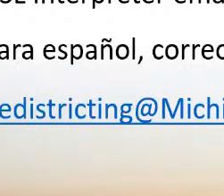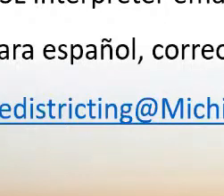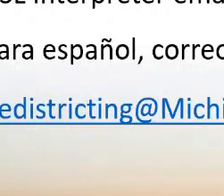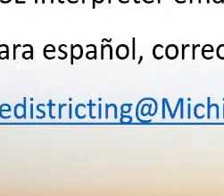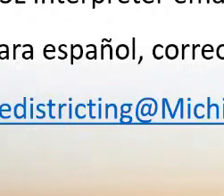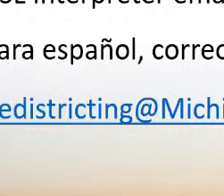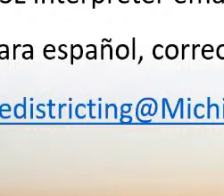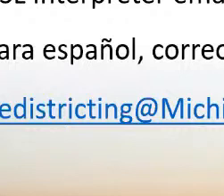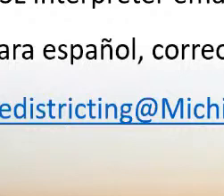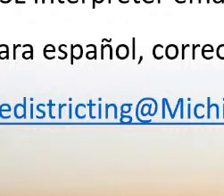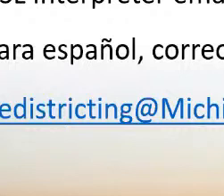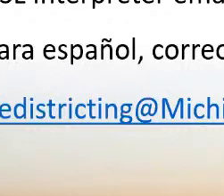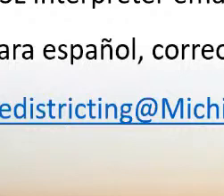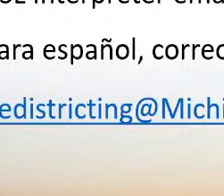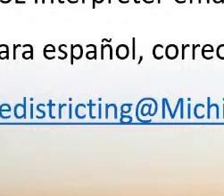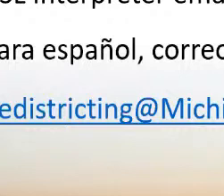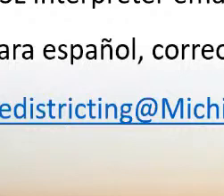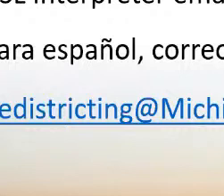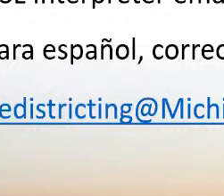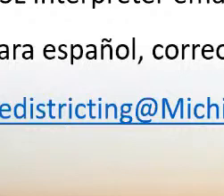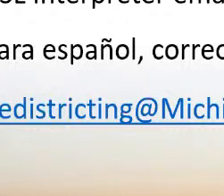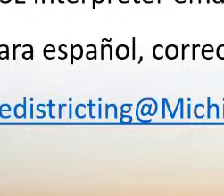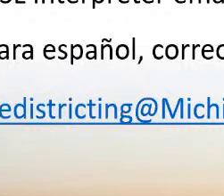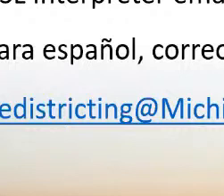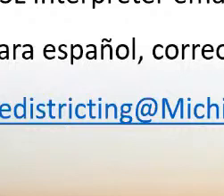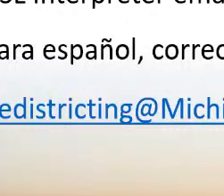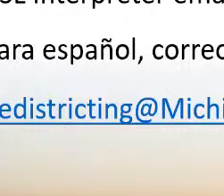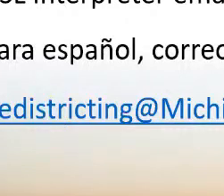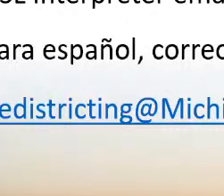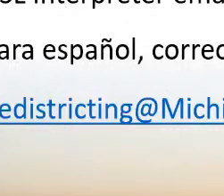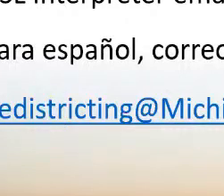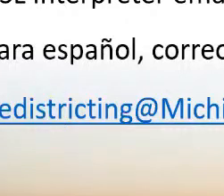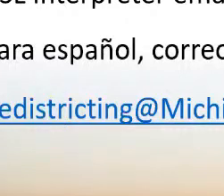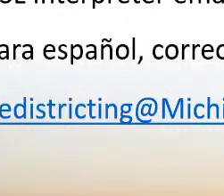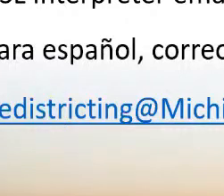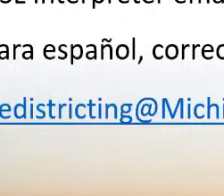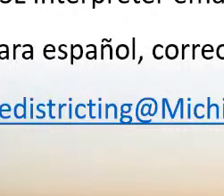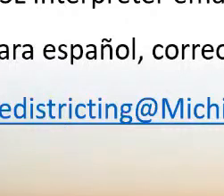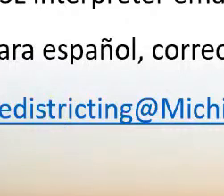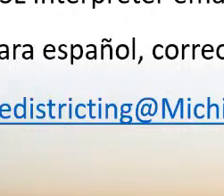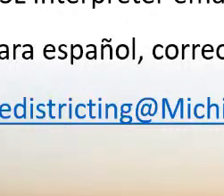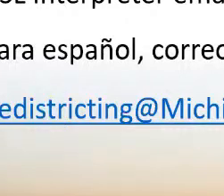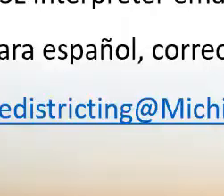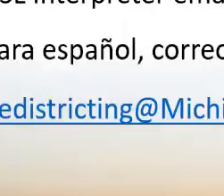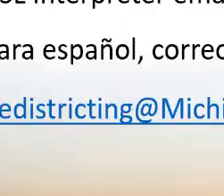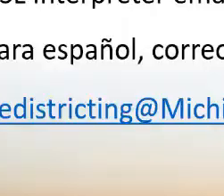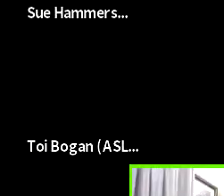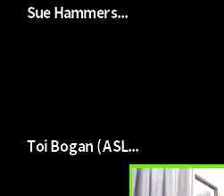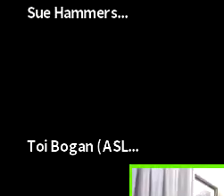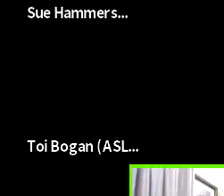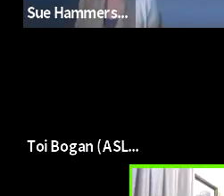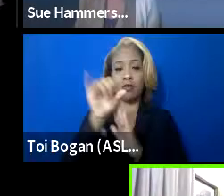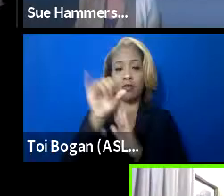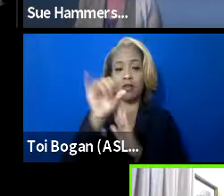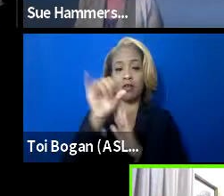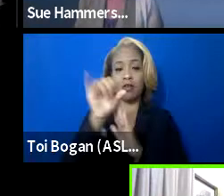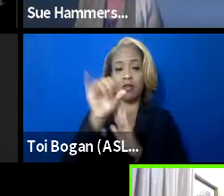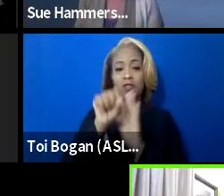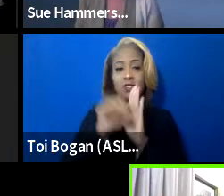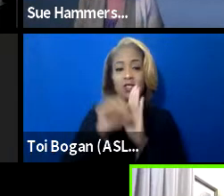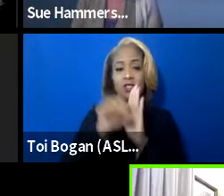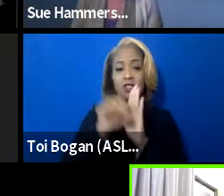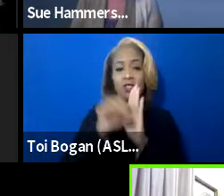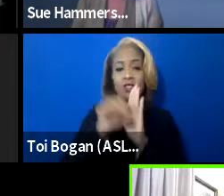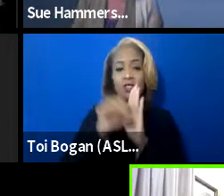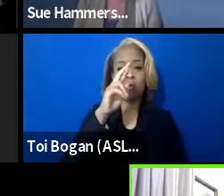ask that we have roll call. For the purposes of the public watching and public